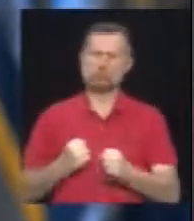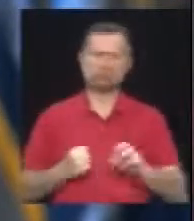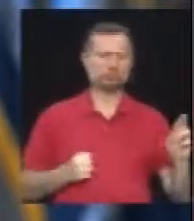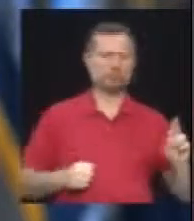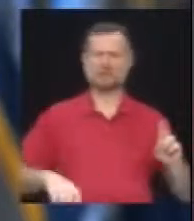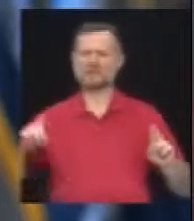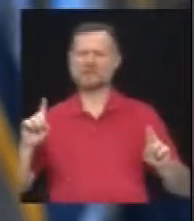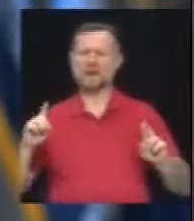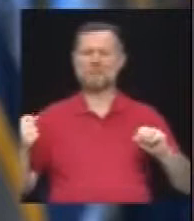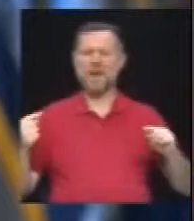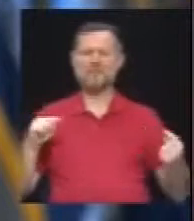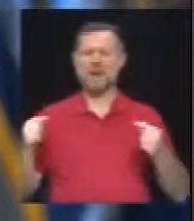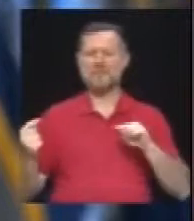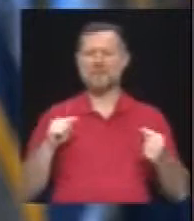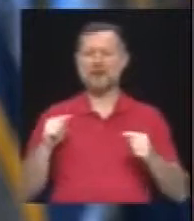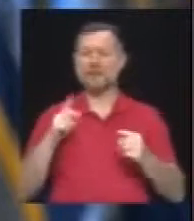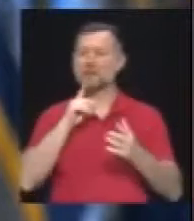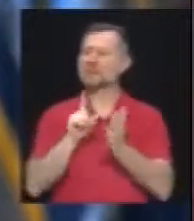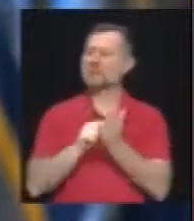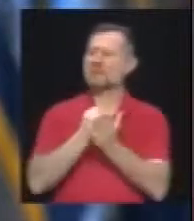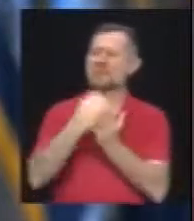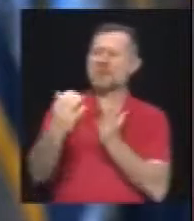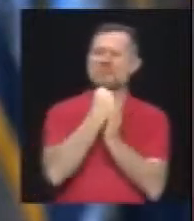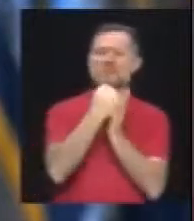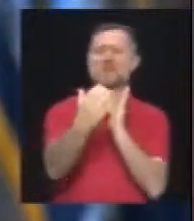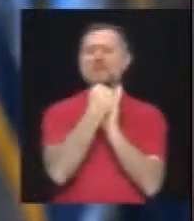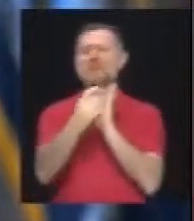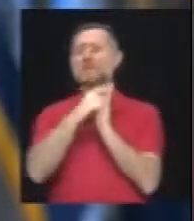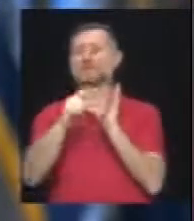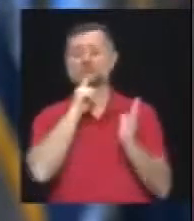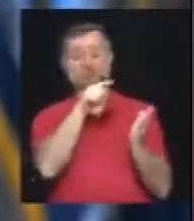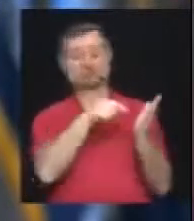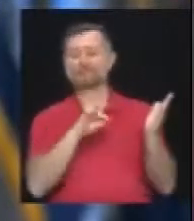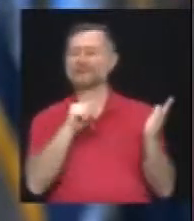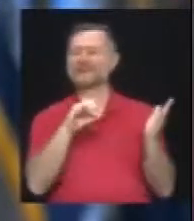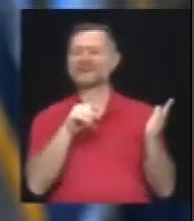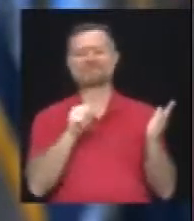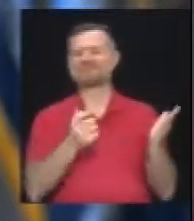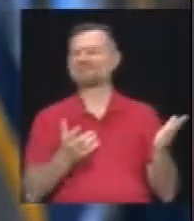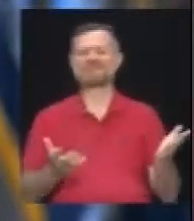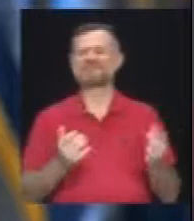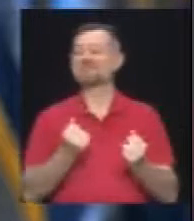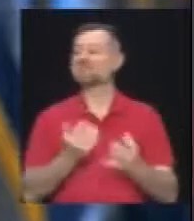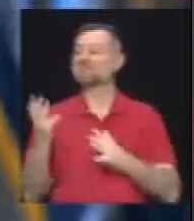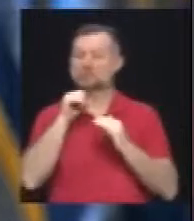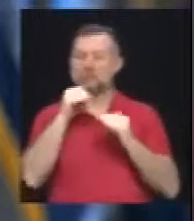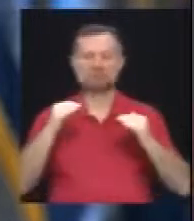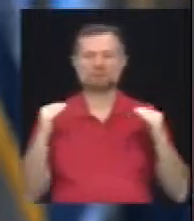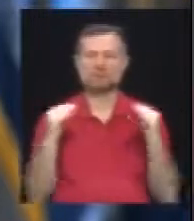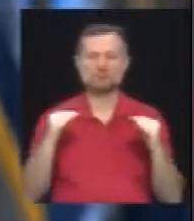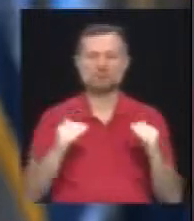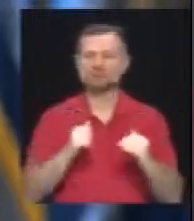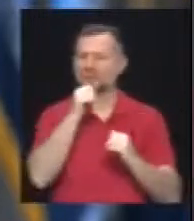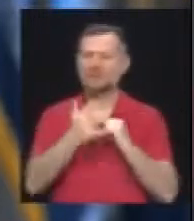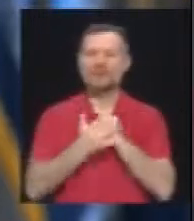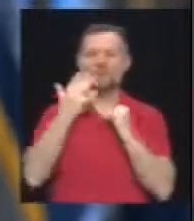you undermine the justice system. And that doesn't serve women, and it doesn't serve men or society. Of